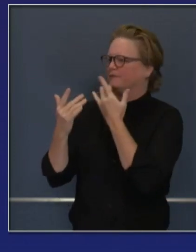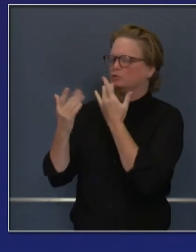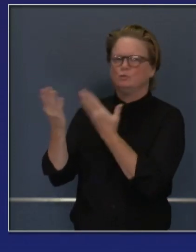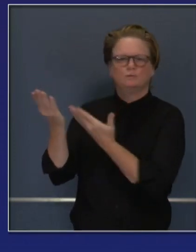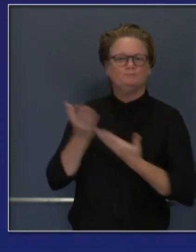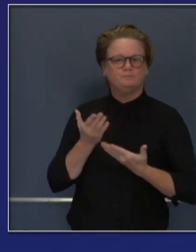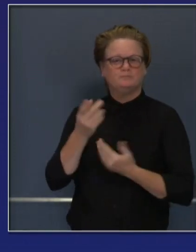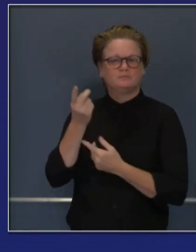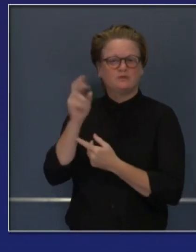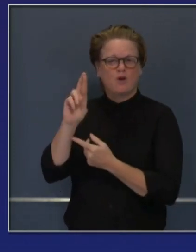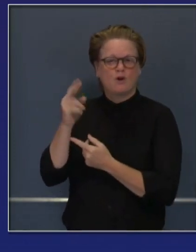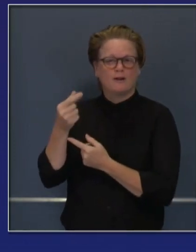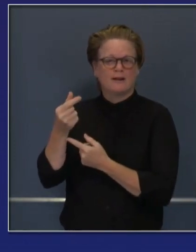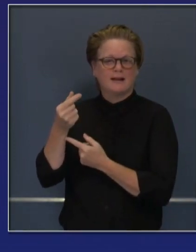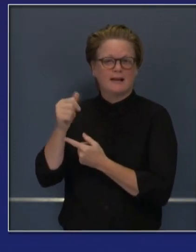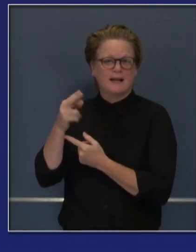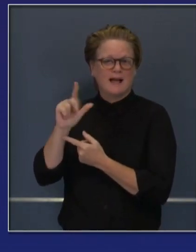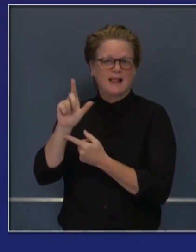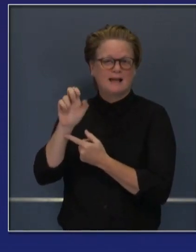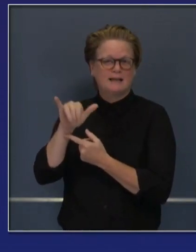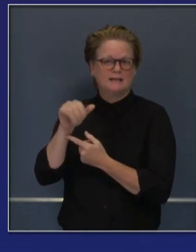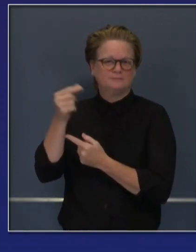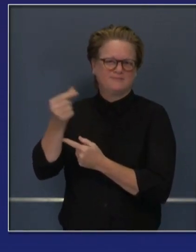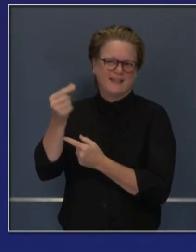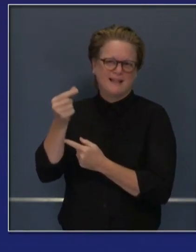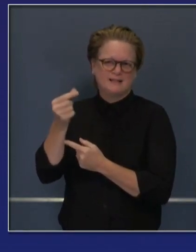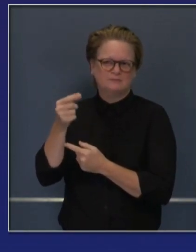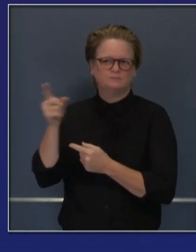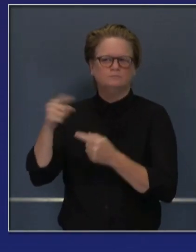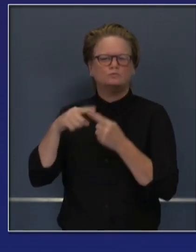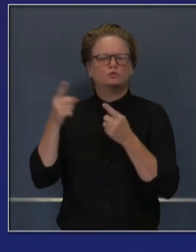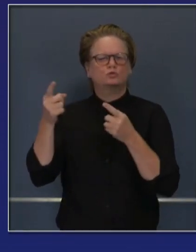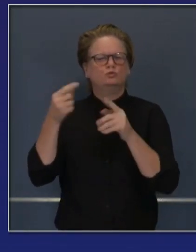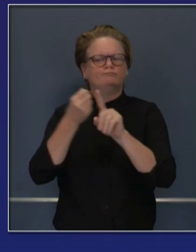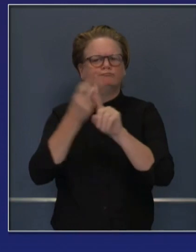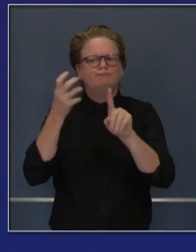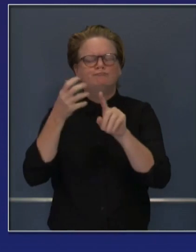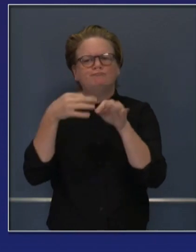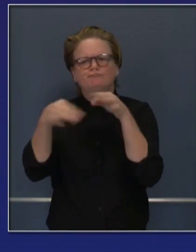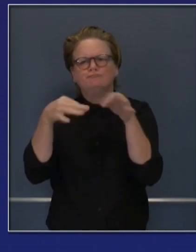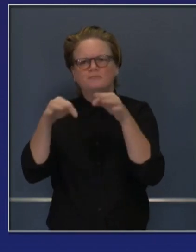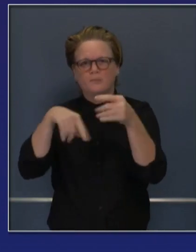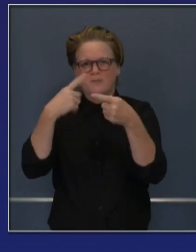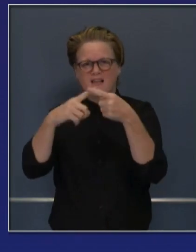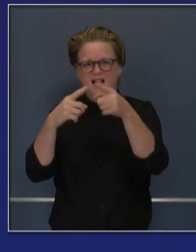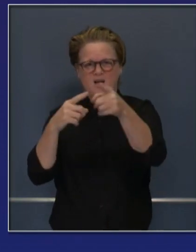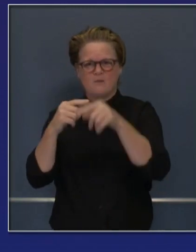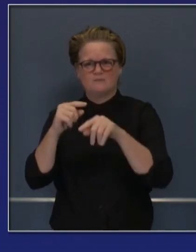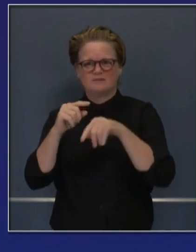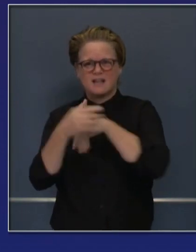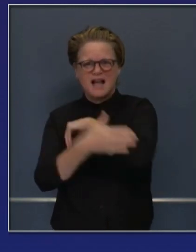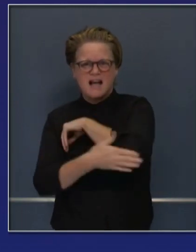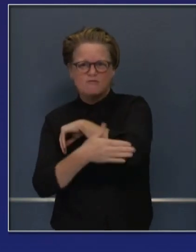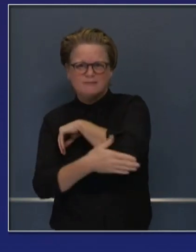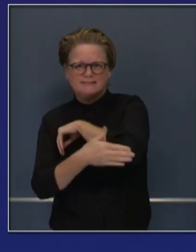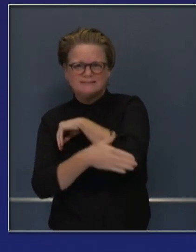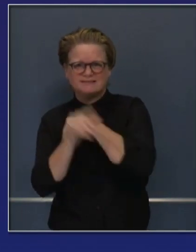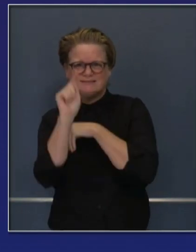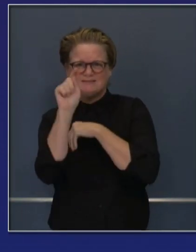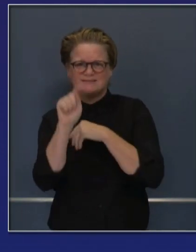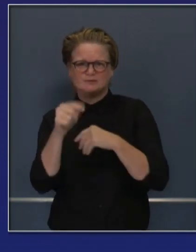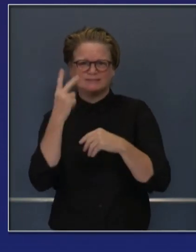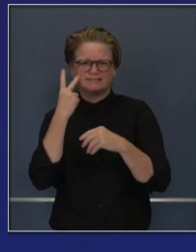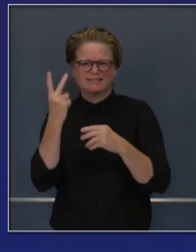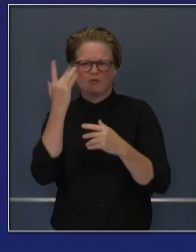in specific terms about some of the county movement and what's been occurring. He'll turn it back over to me. I'll update you on the total